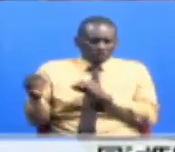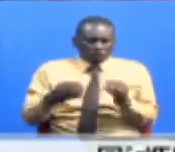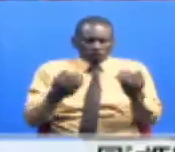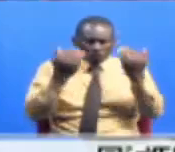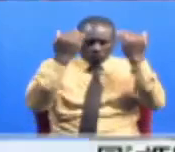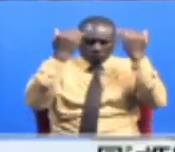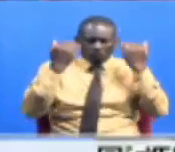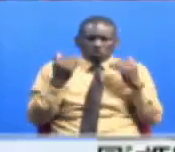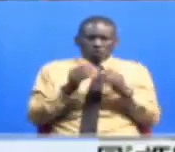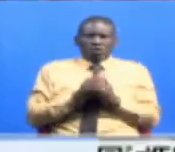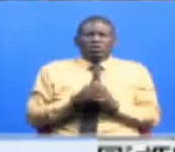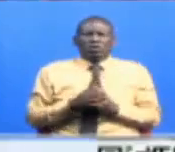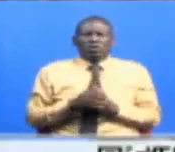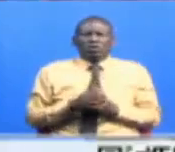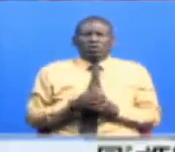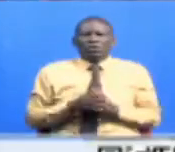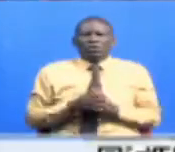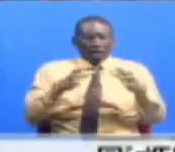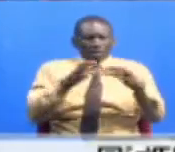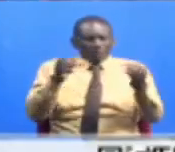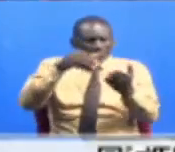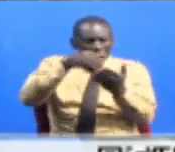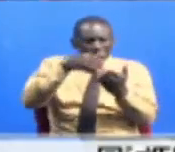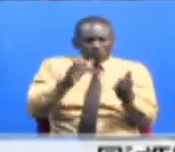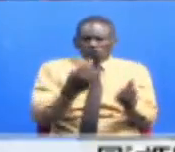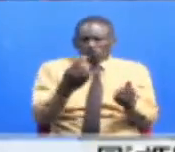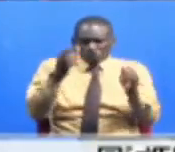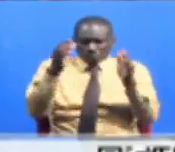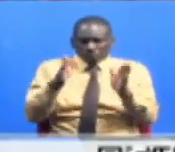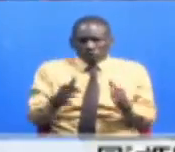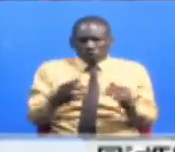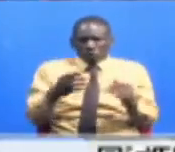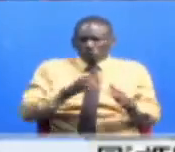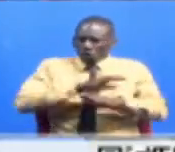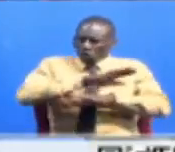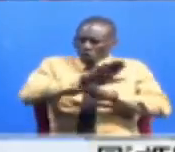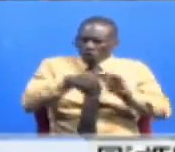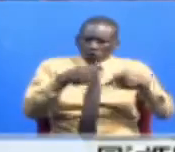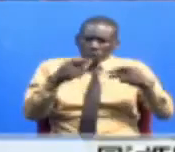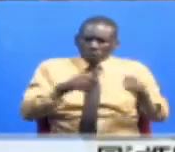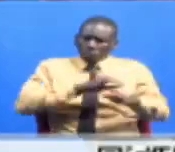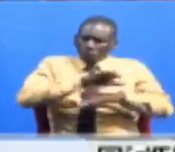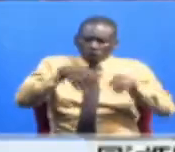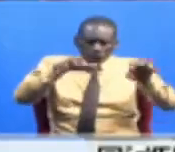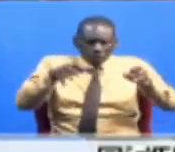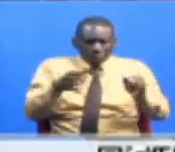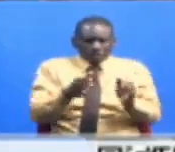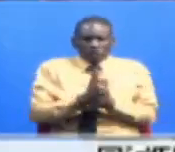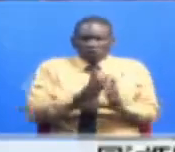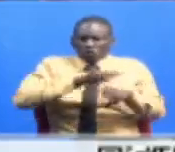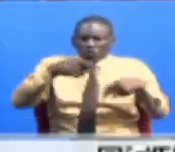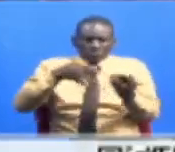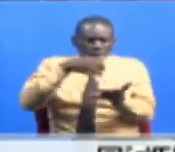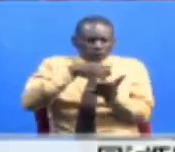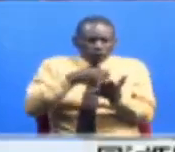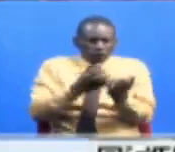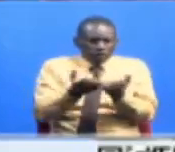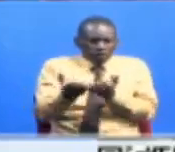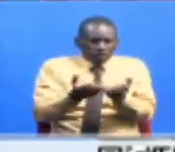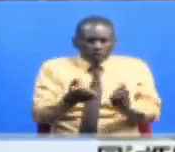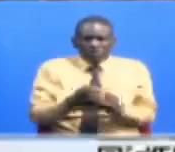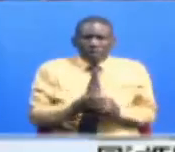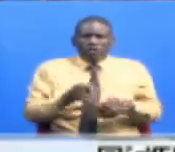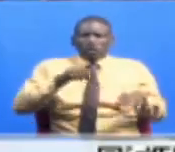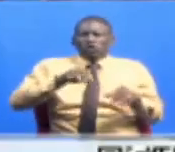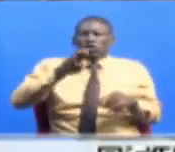court, a message is sent to everybody, because everybody, all farmers or everybody involved even in trade